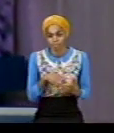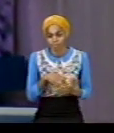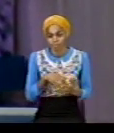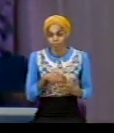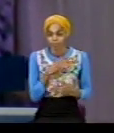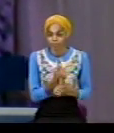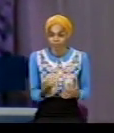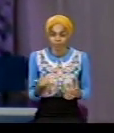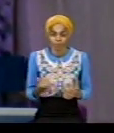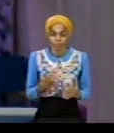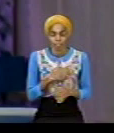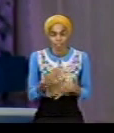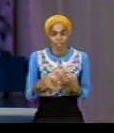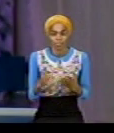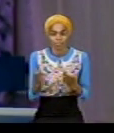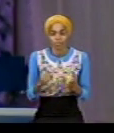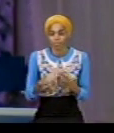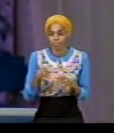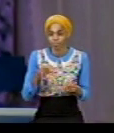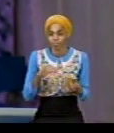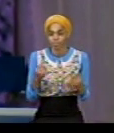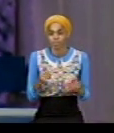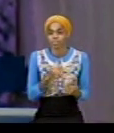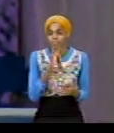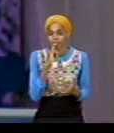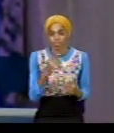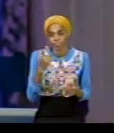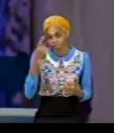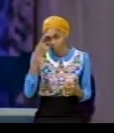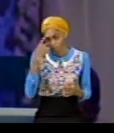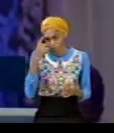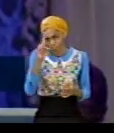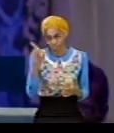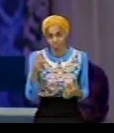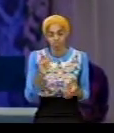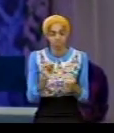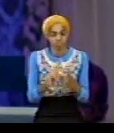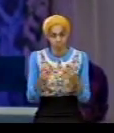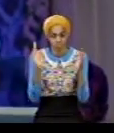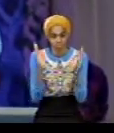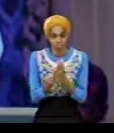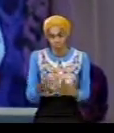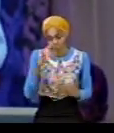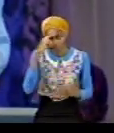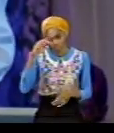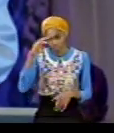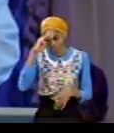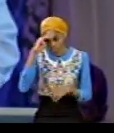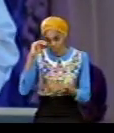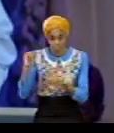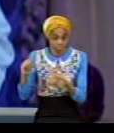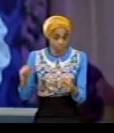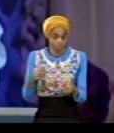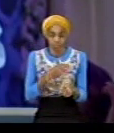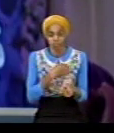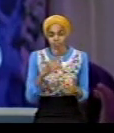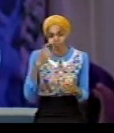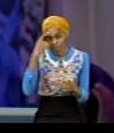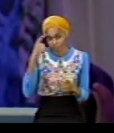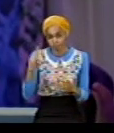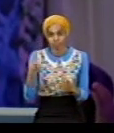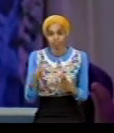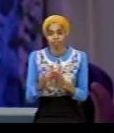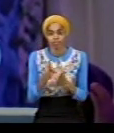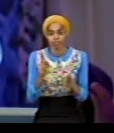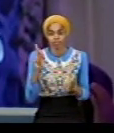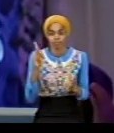all we need to ask you to do for us right now is to pray for us. Pray for Nigeria, pray for Kwara State. Before I joined